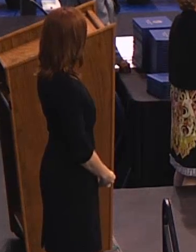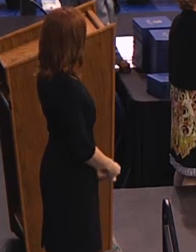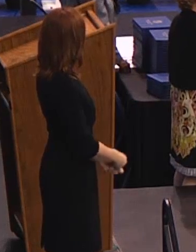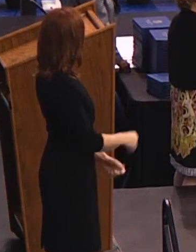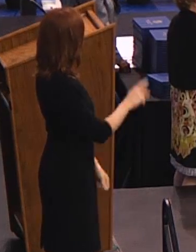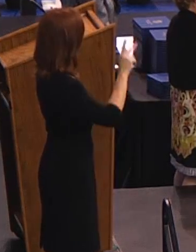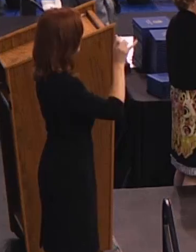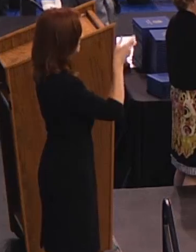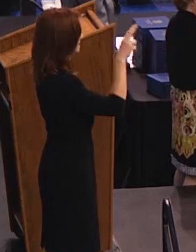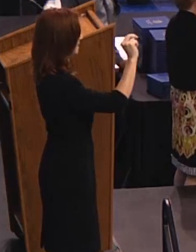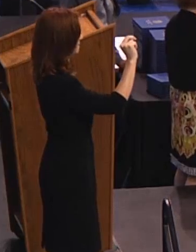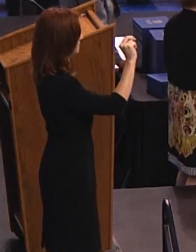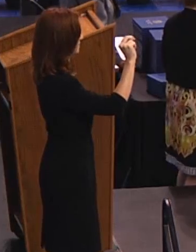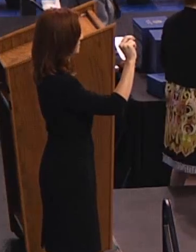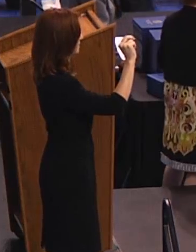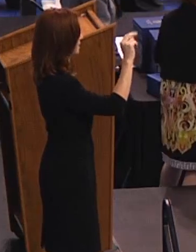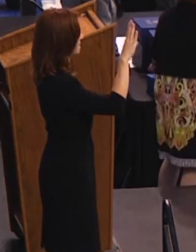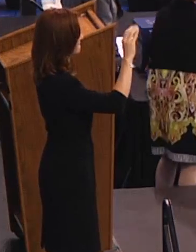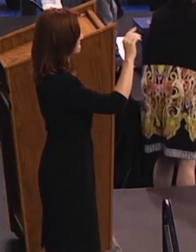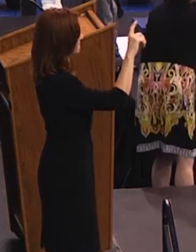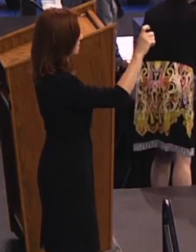Tevin Vontae Tops, Barbering.